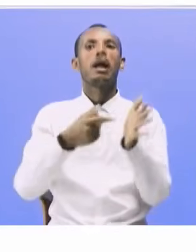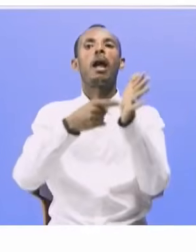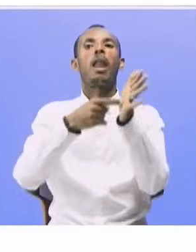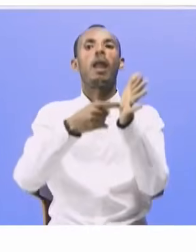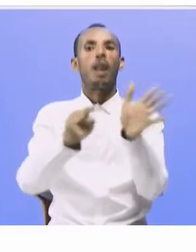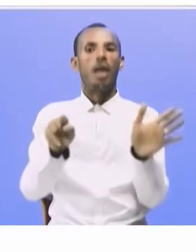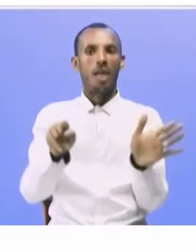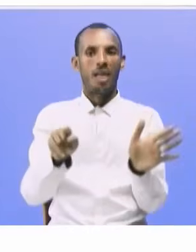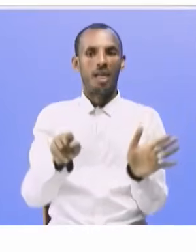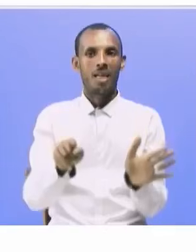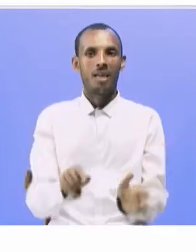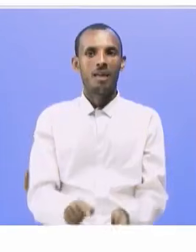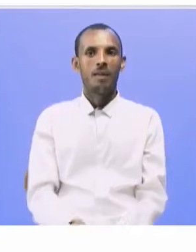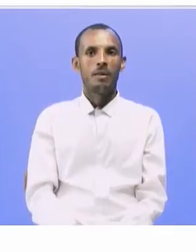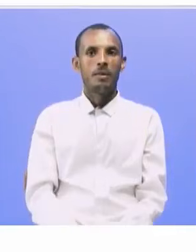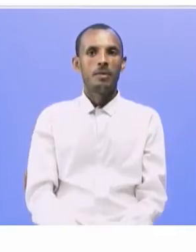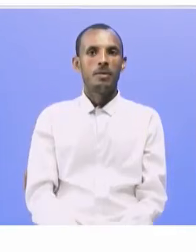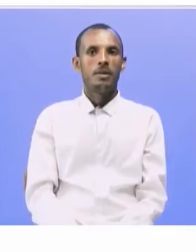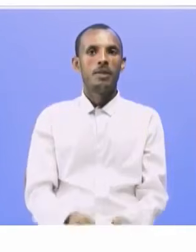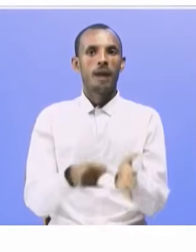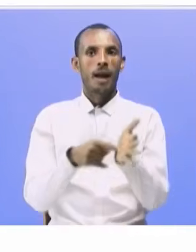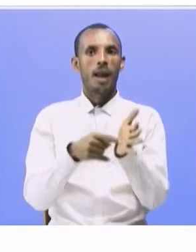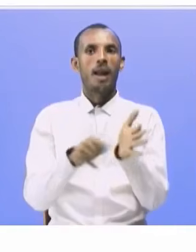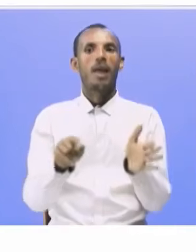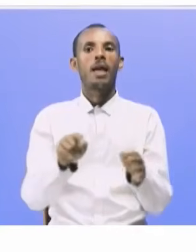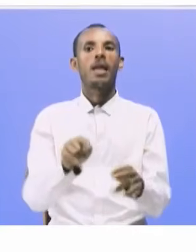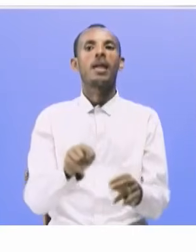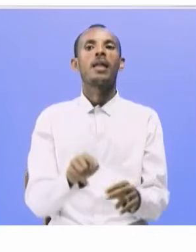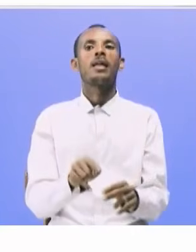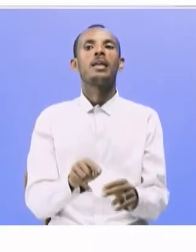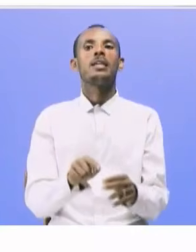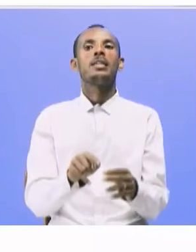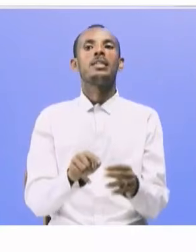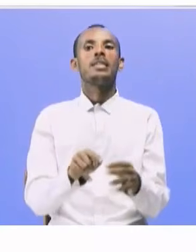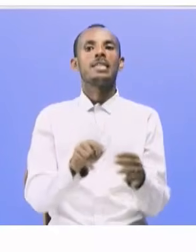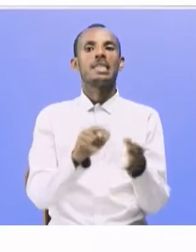clearly. This means clearly stated